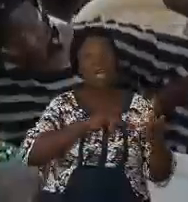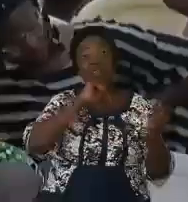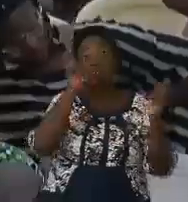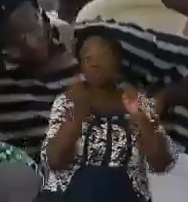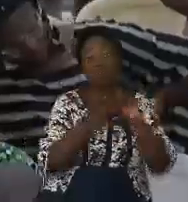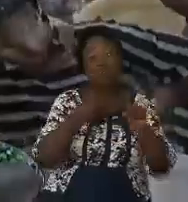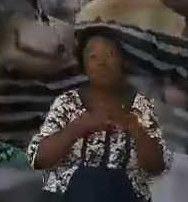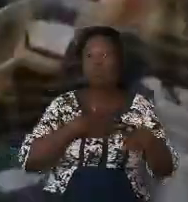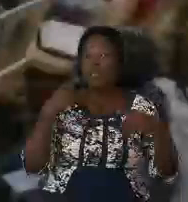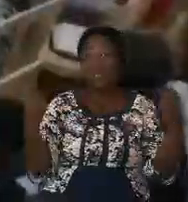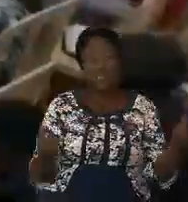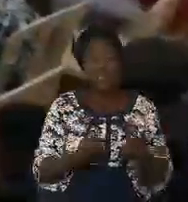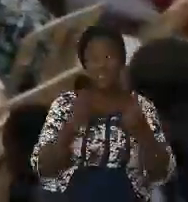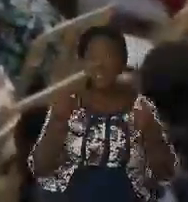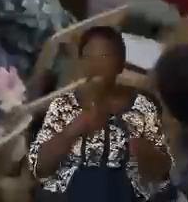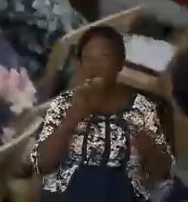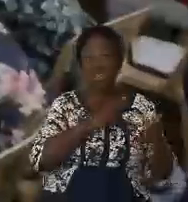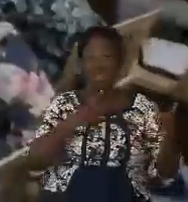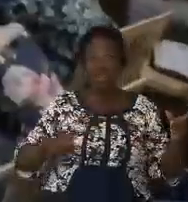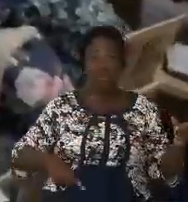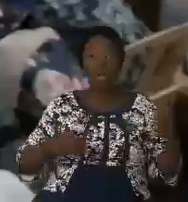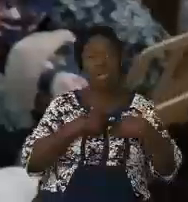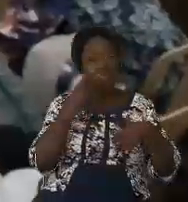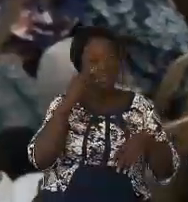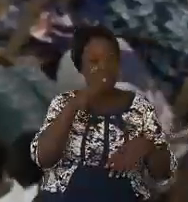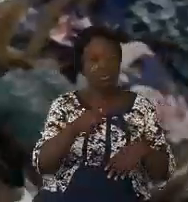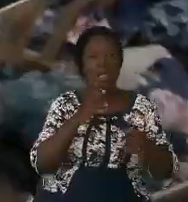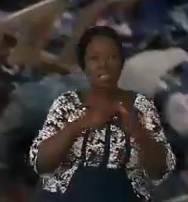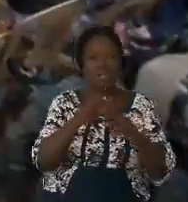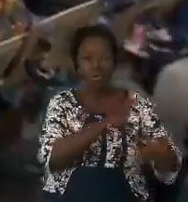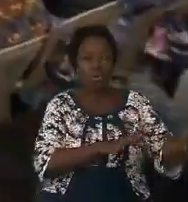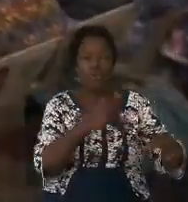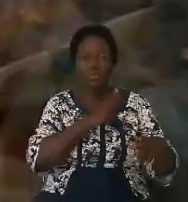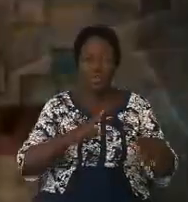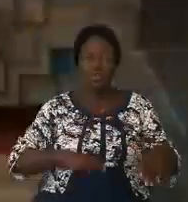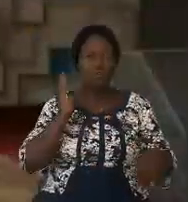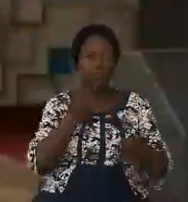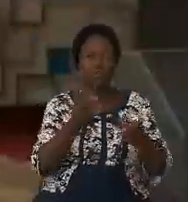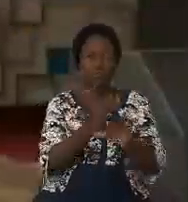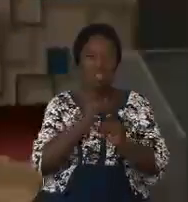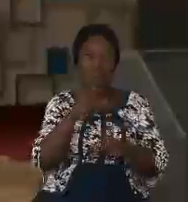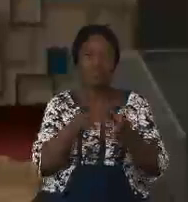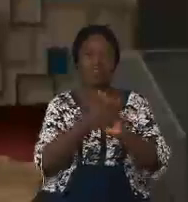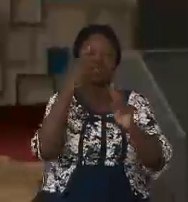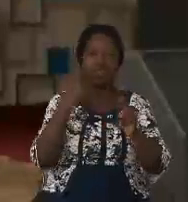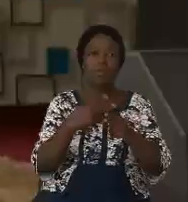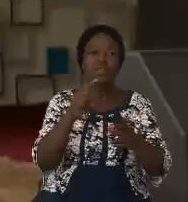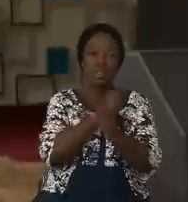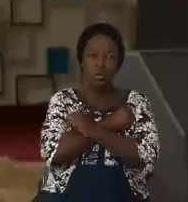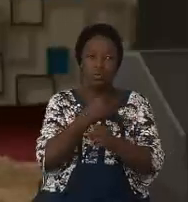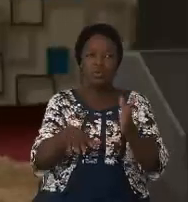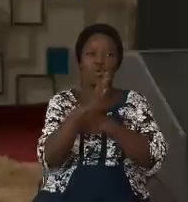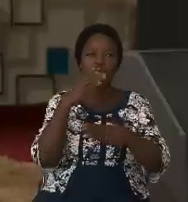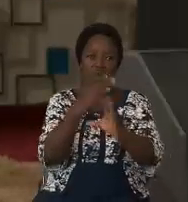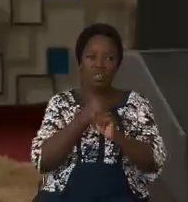Jesus. I repent. I repent. I turn from my sin. And the Lord has seen you, and the compassion of